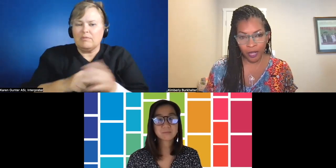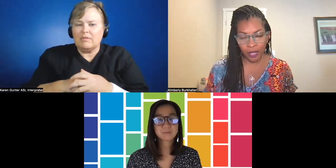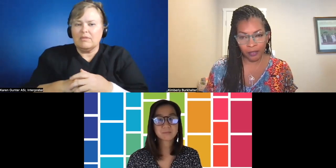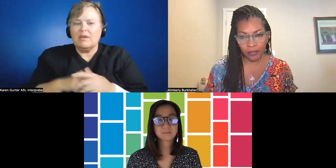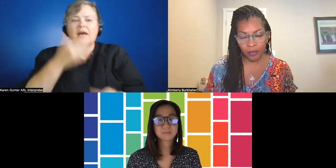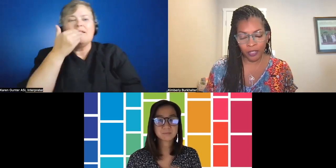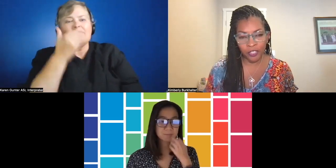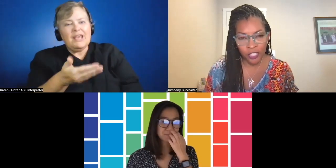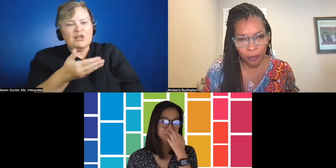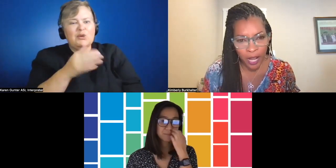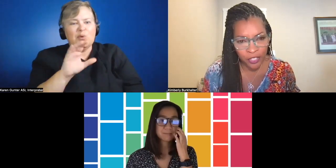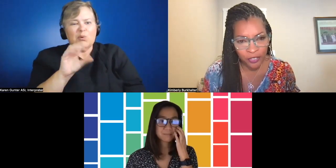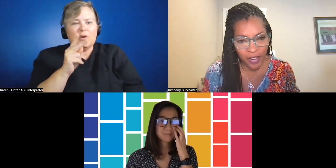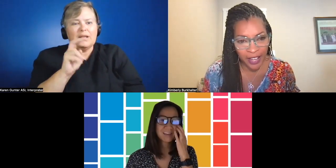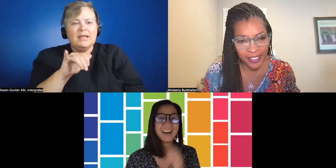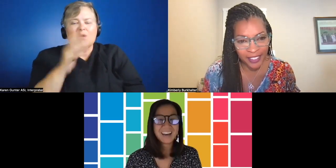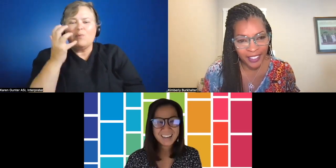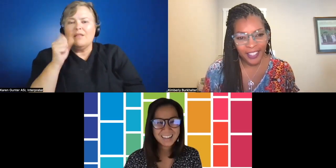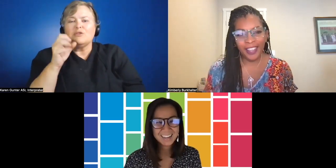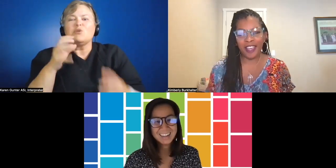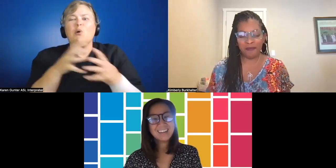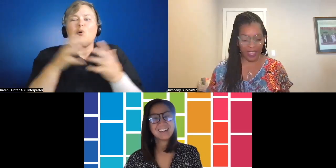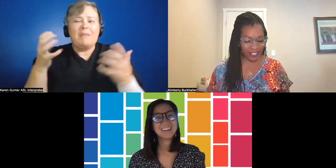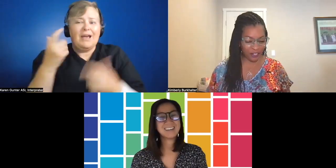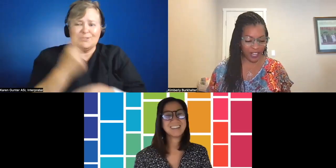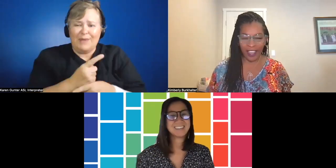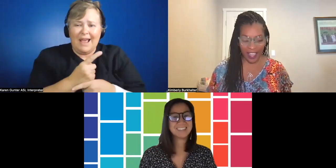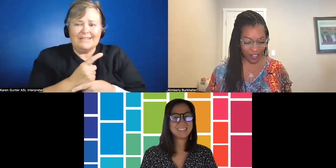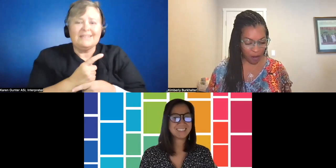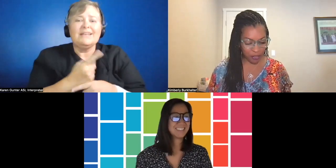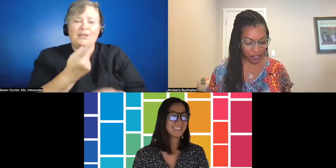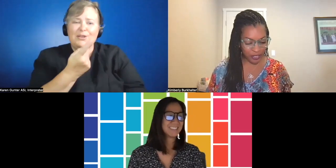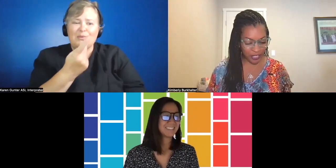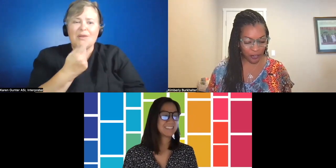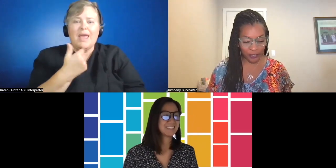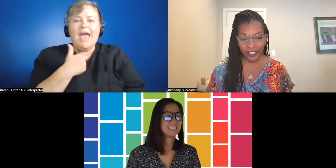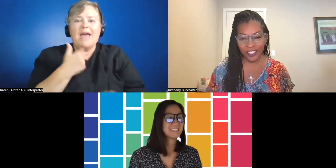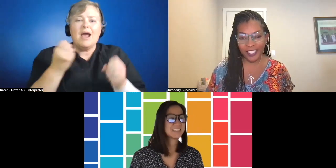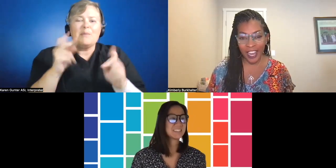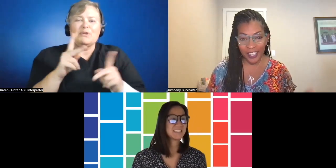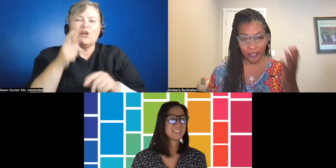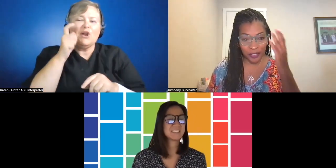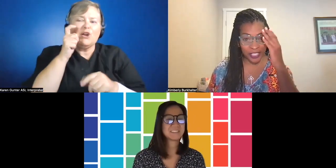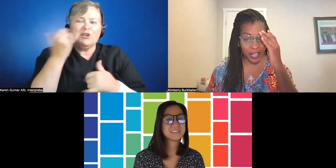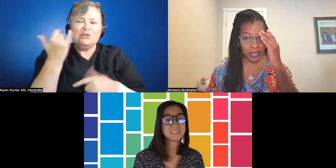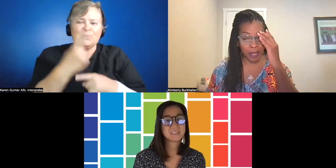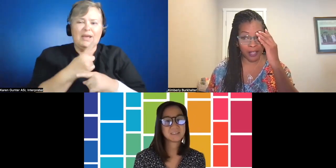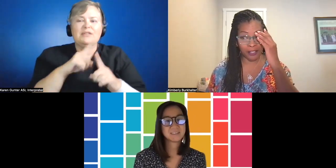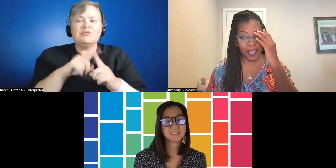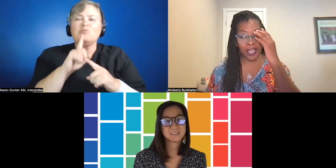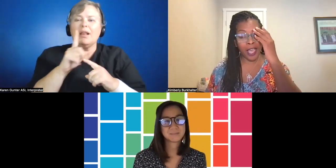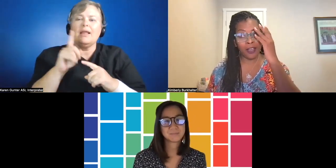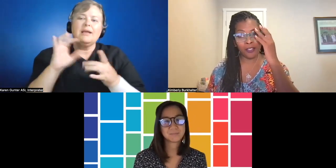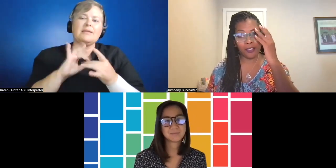you, Court. There's so much, right? And you and I had an opportunity earlier today to really talk